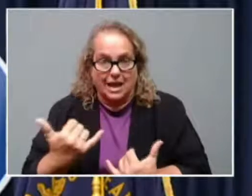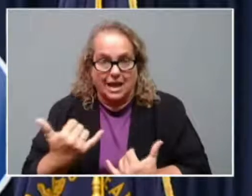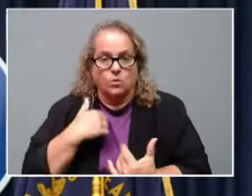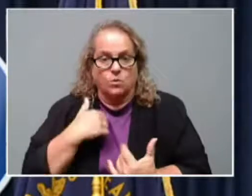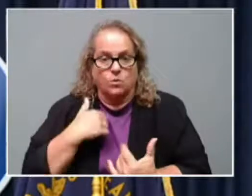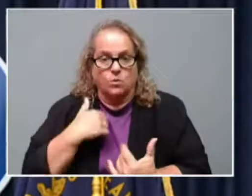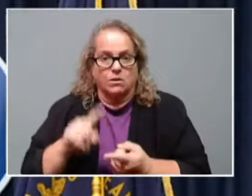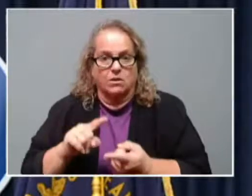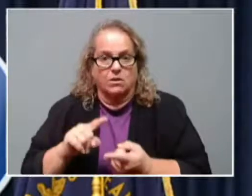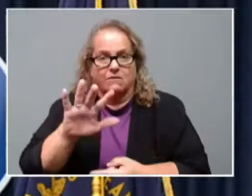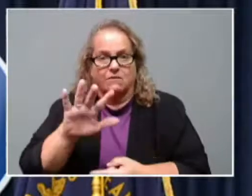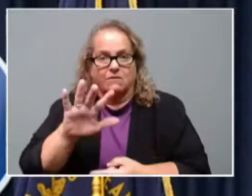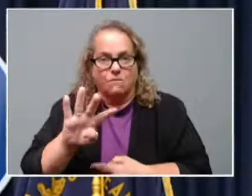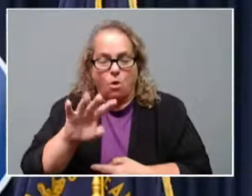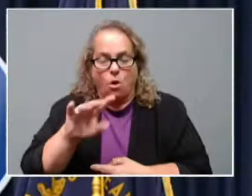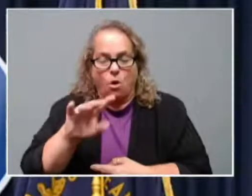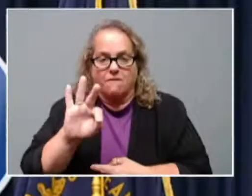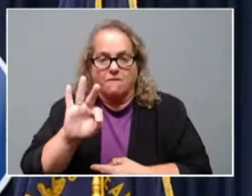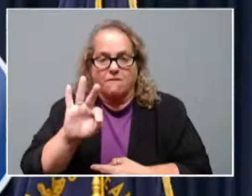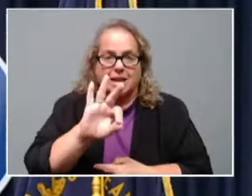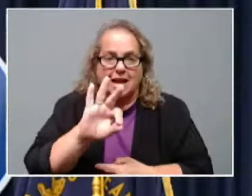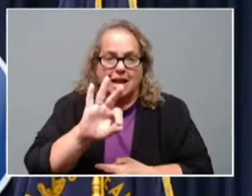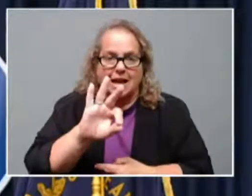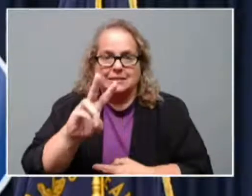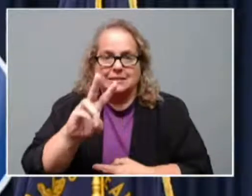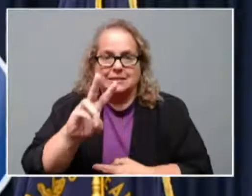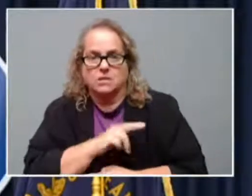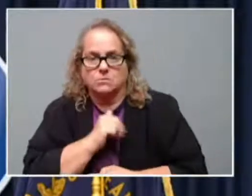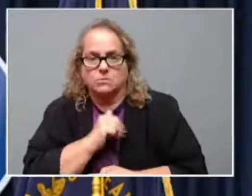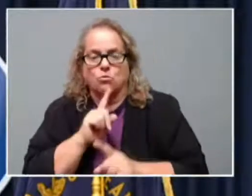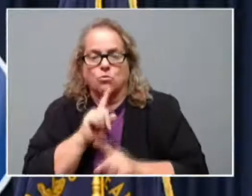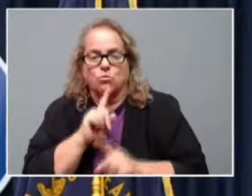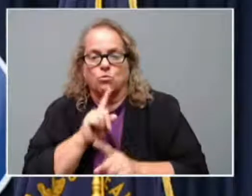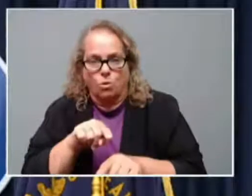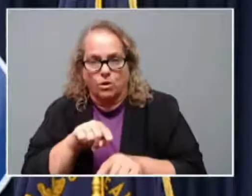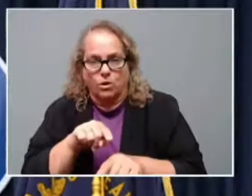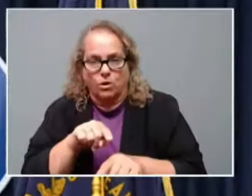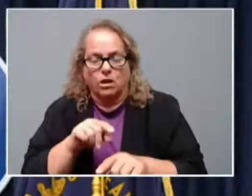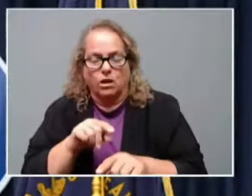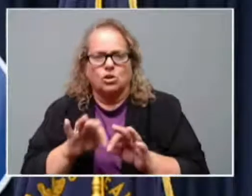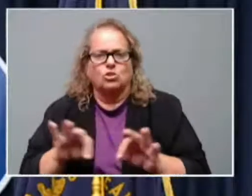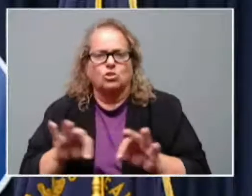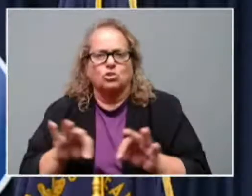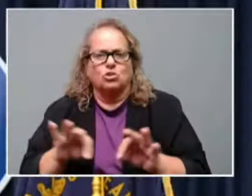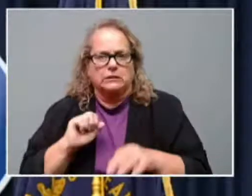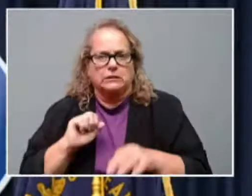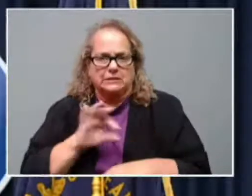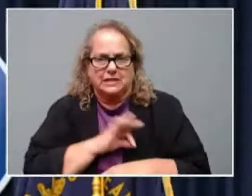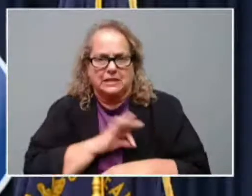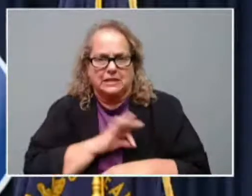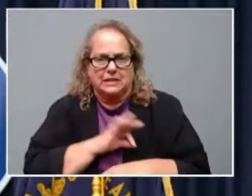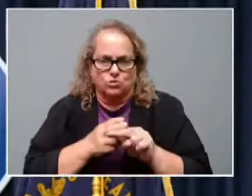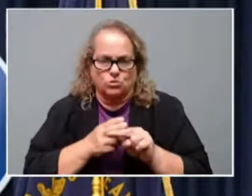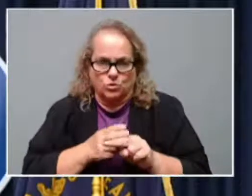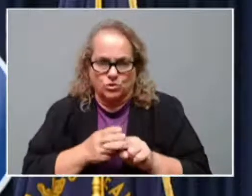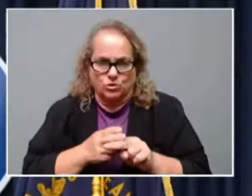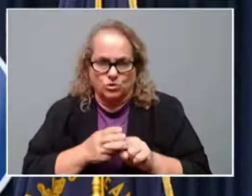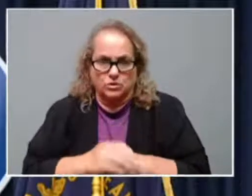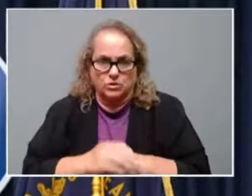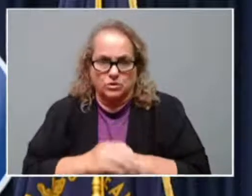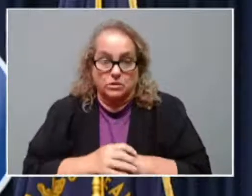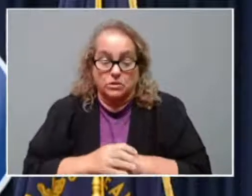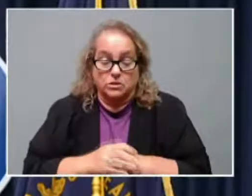hospitals reporting critical staffing shortages. So let's talk